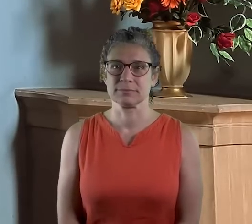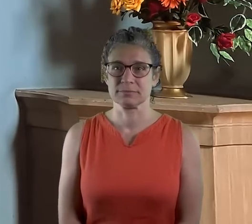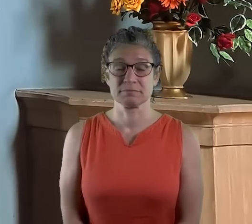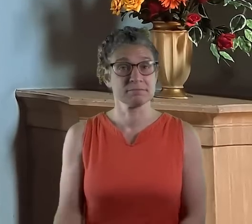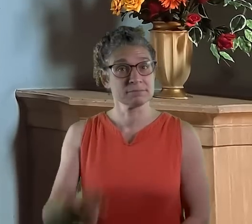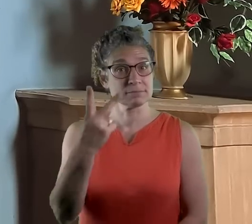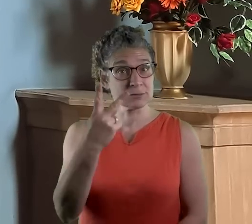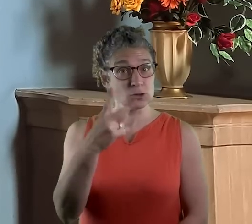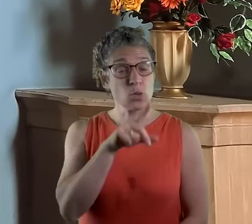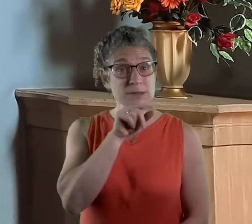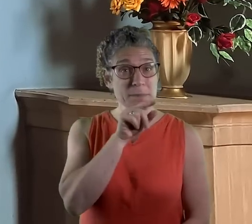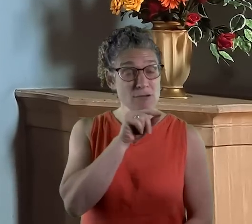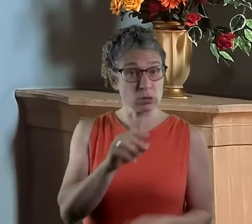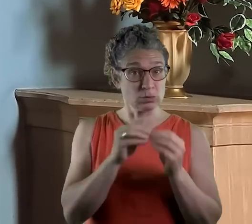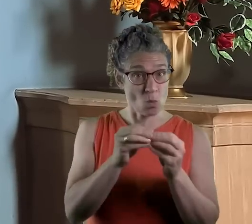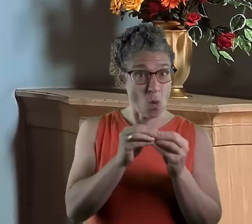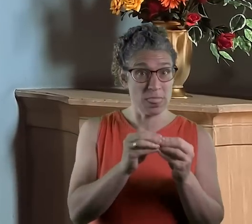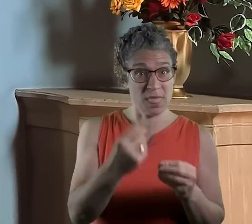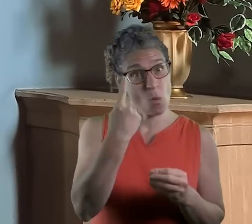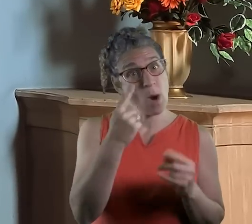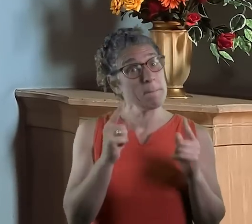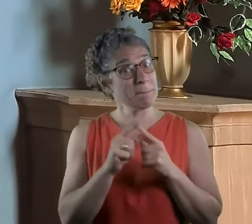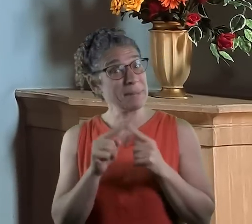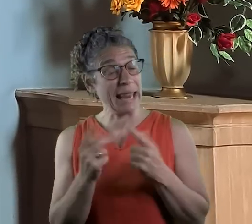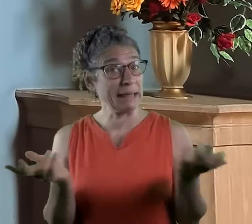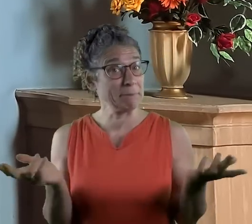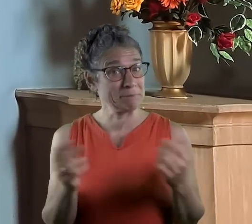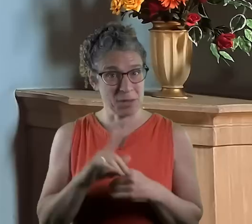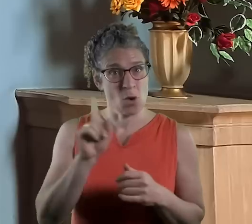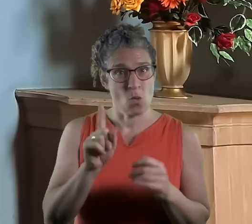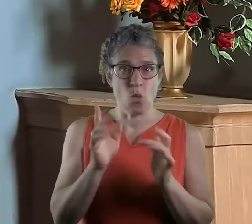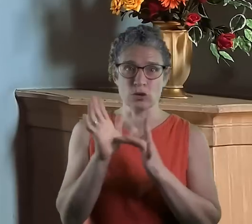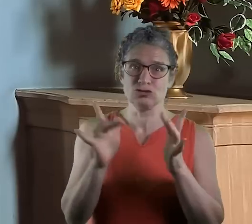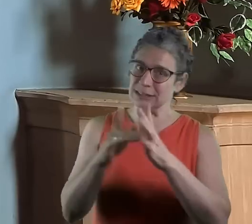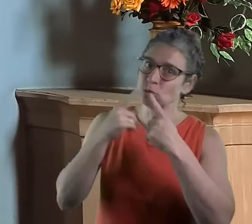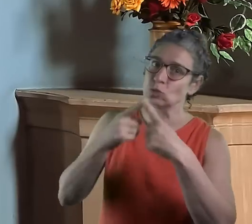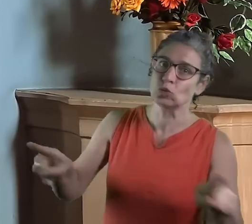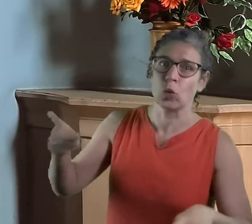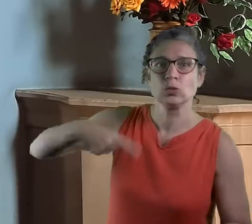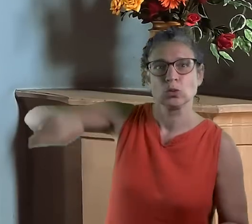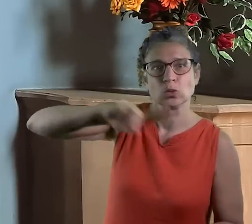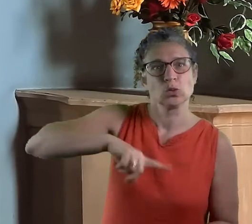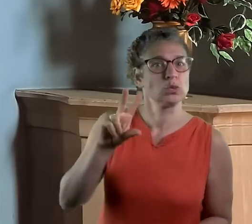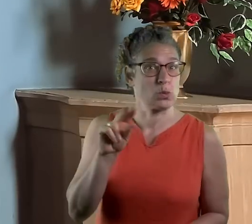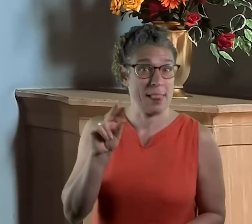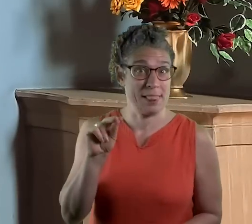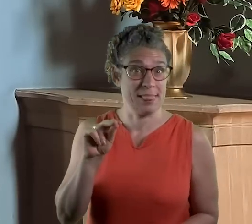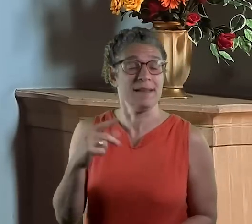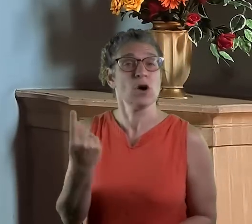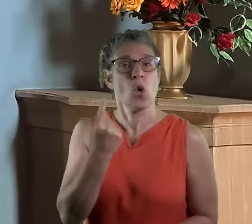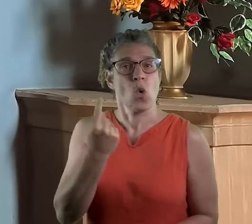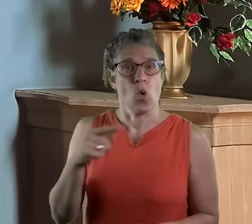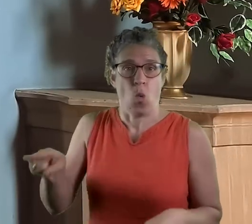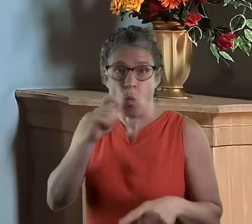Are not two sparrows sold for a penny? These are some of Jesus' words to his 12 closest followers as